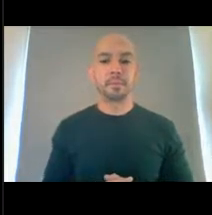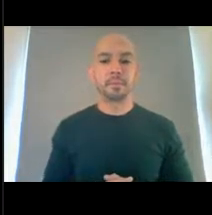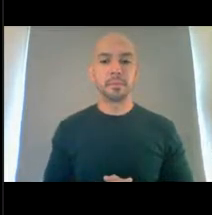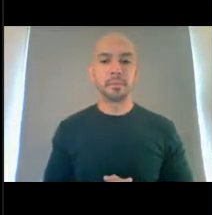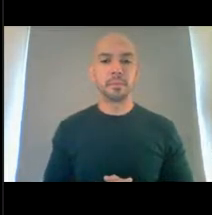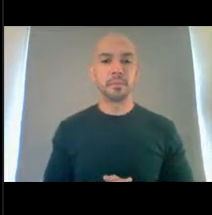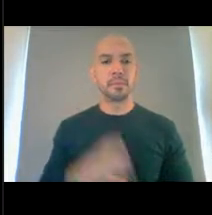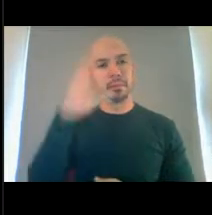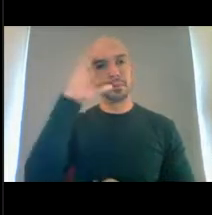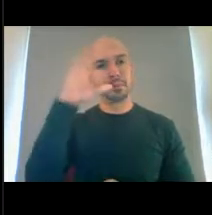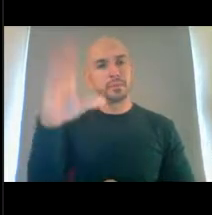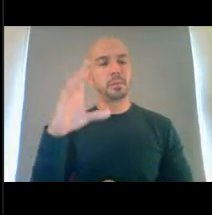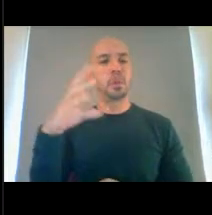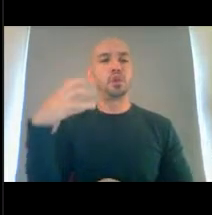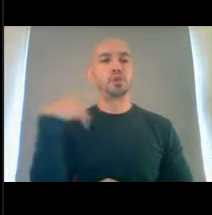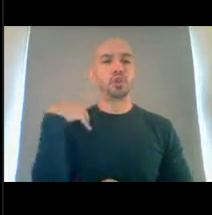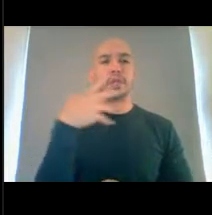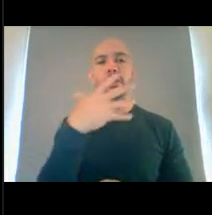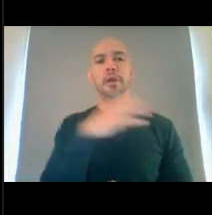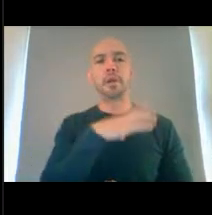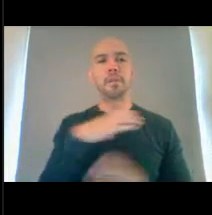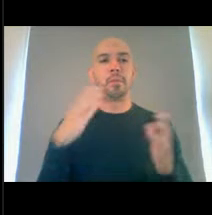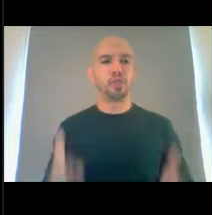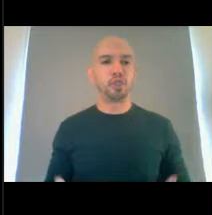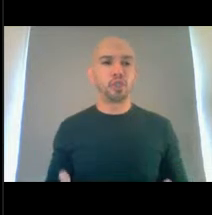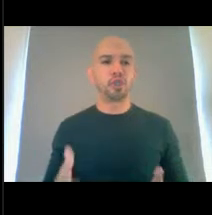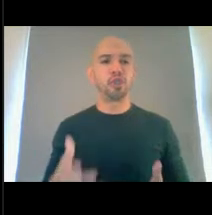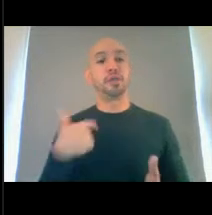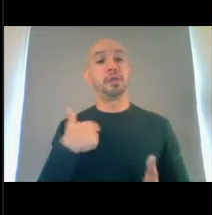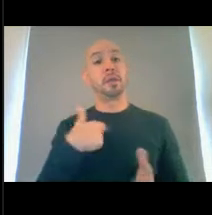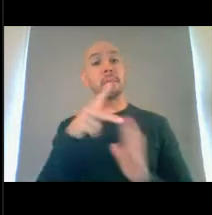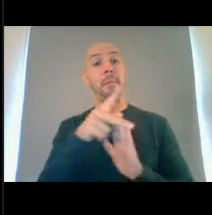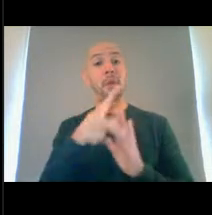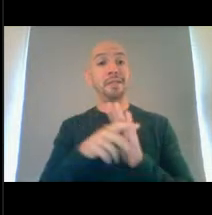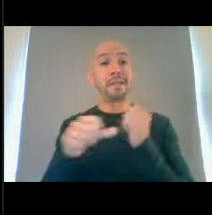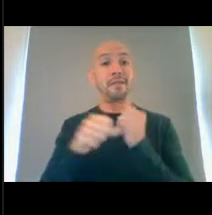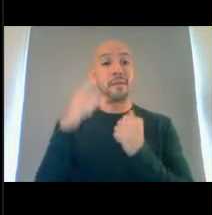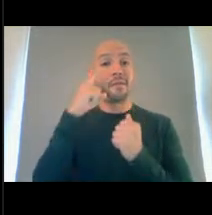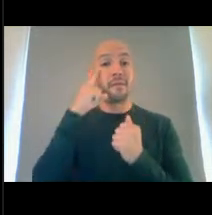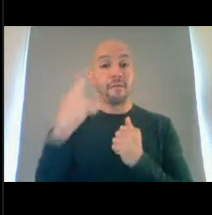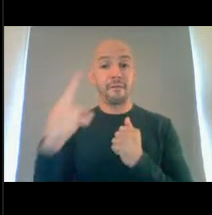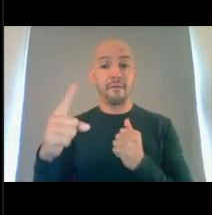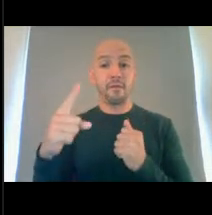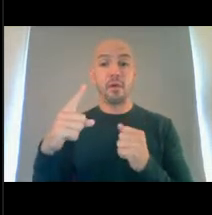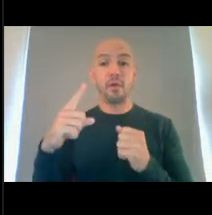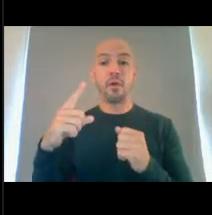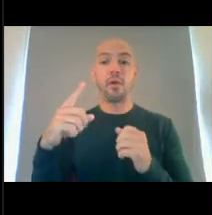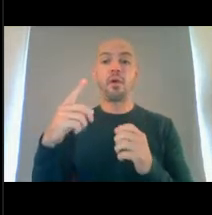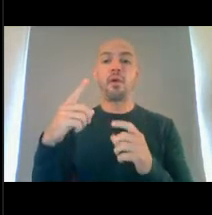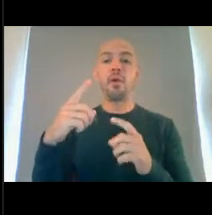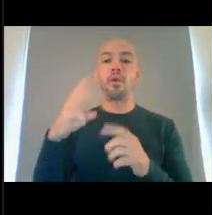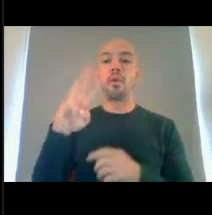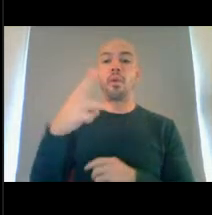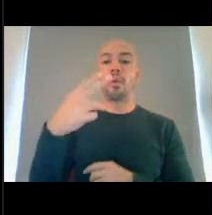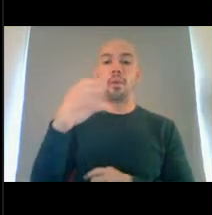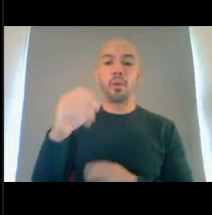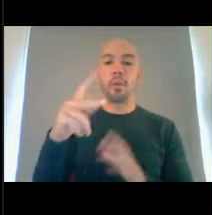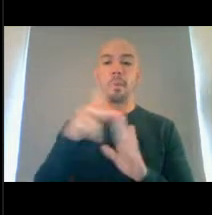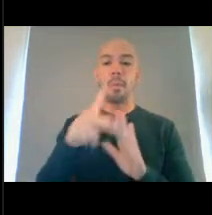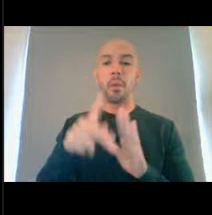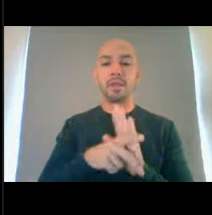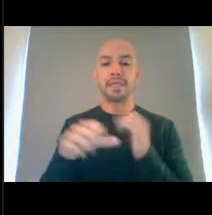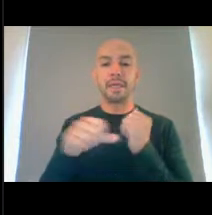hello chair and commissioner sandy naranjo policy advocate for climate plan uh climate plan would like to thank the ctc for hosting workshops and